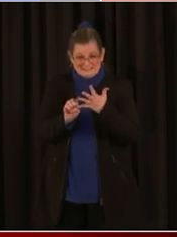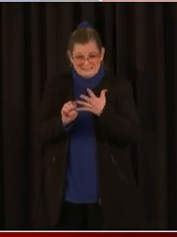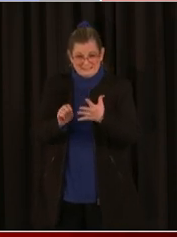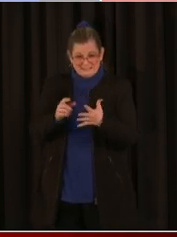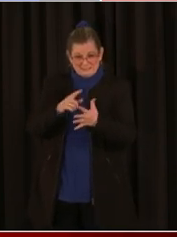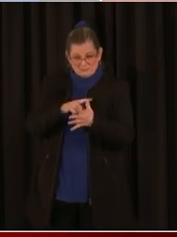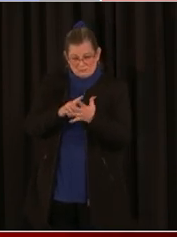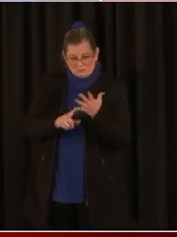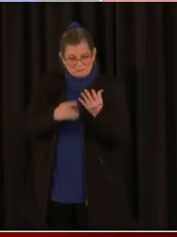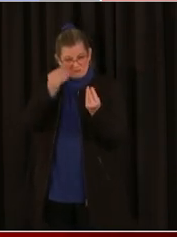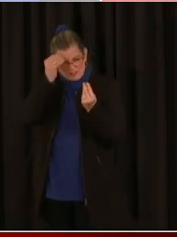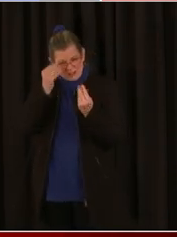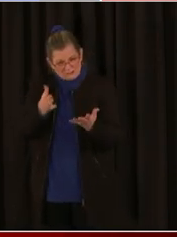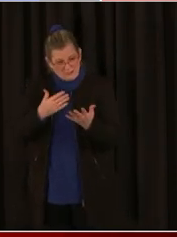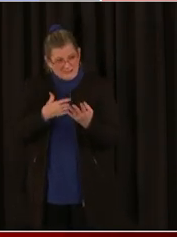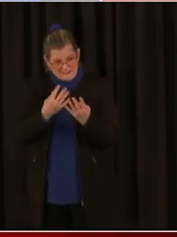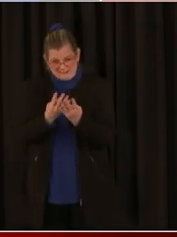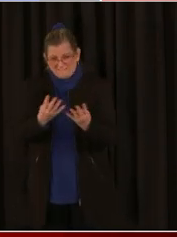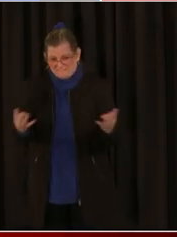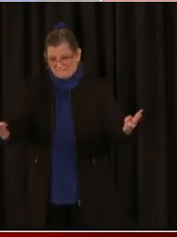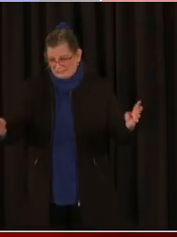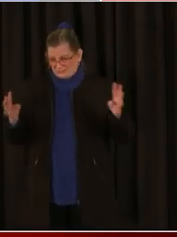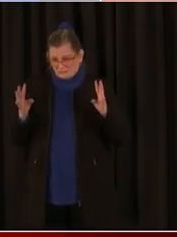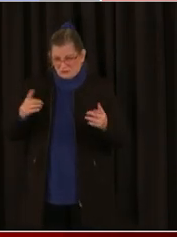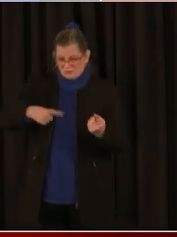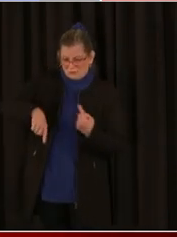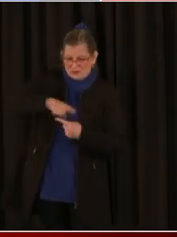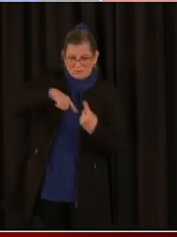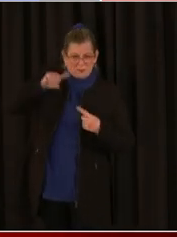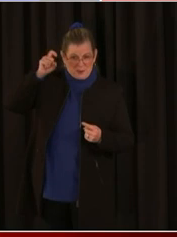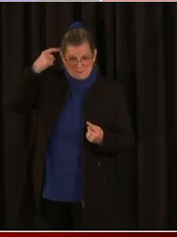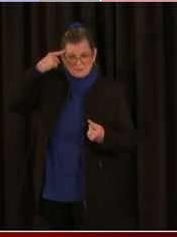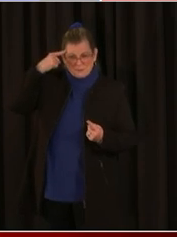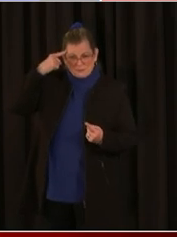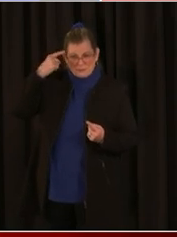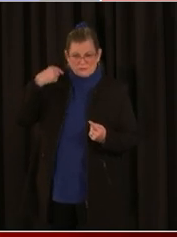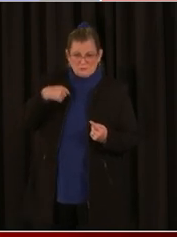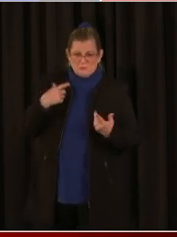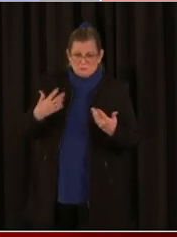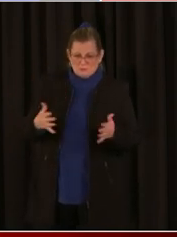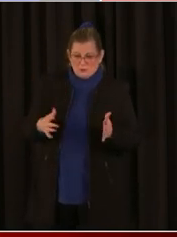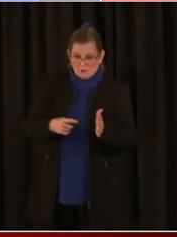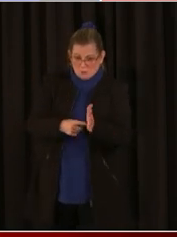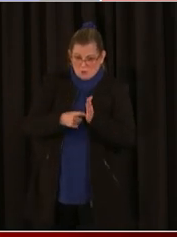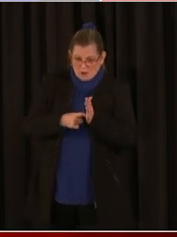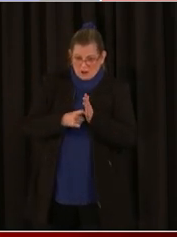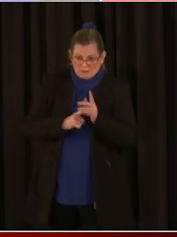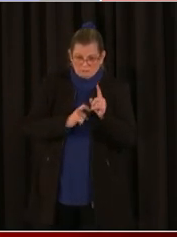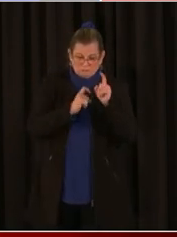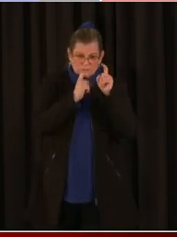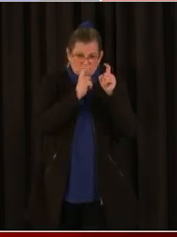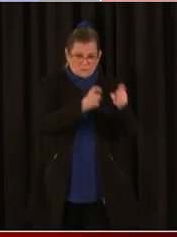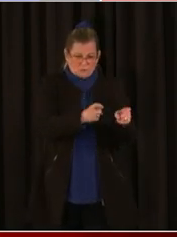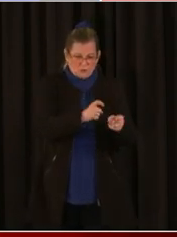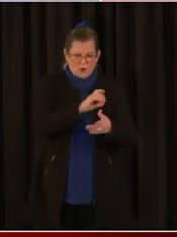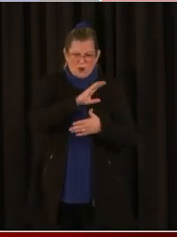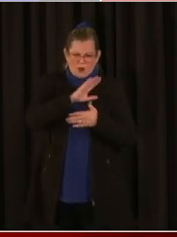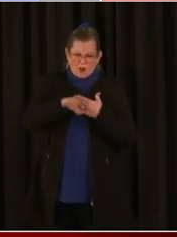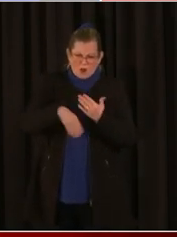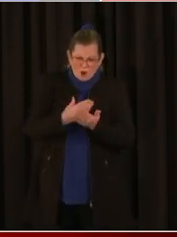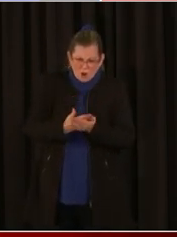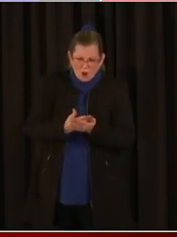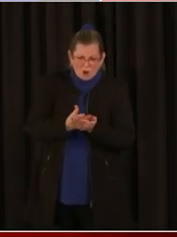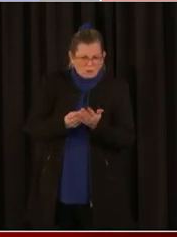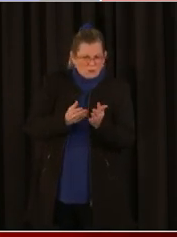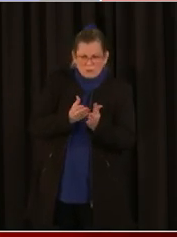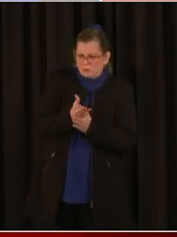Because we have a requirement, the council has a requirement under the Home Rule Act to transmit all legislation to Congress for congressional review. But we can't